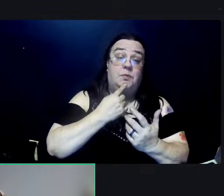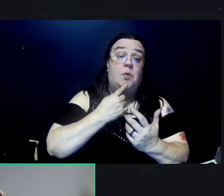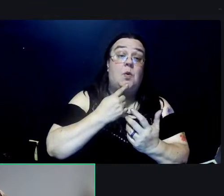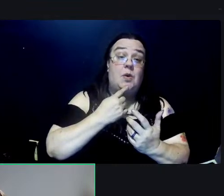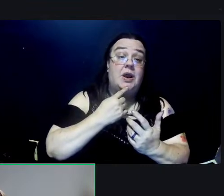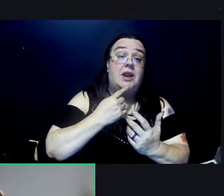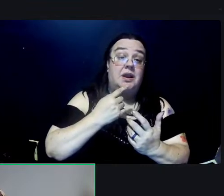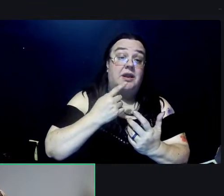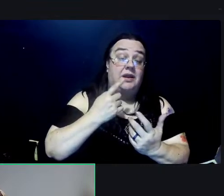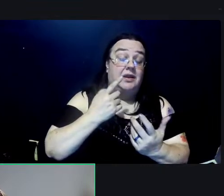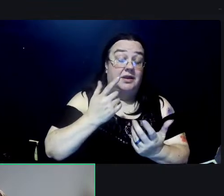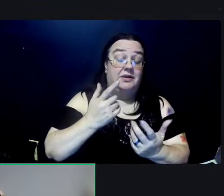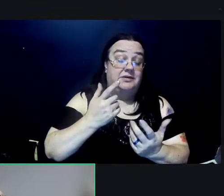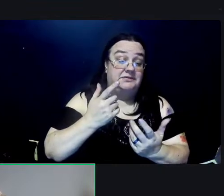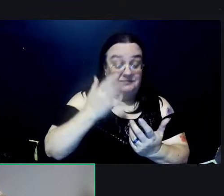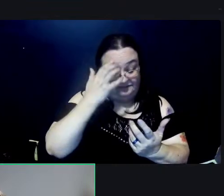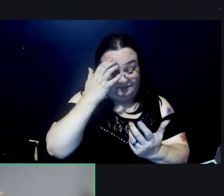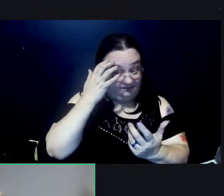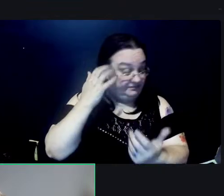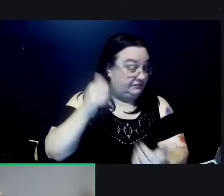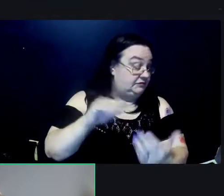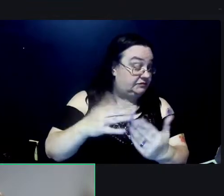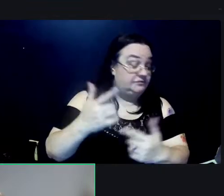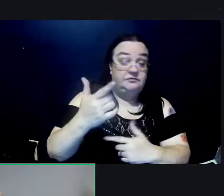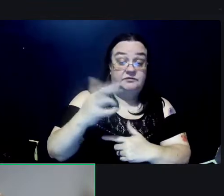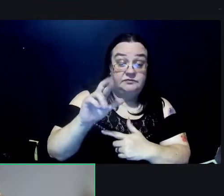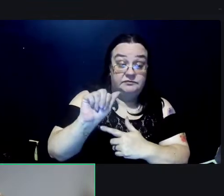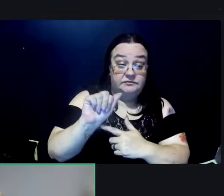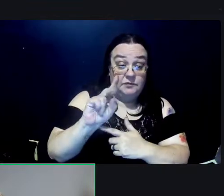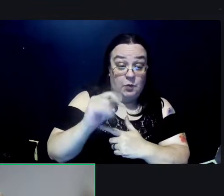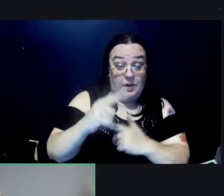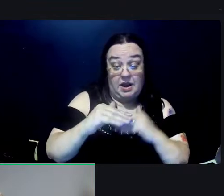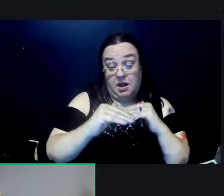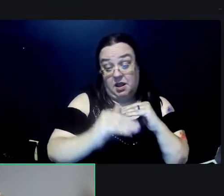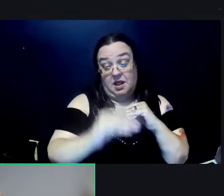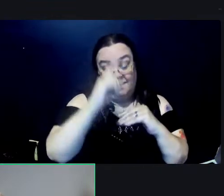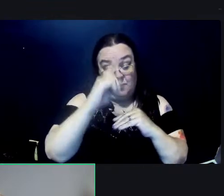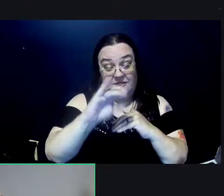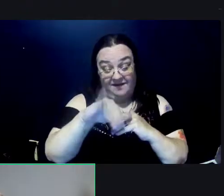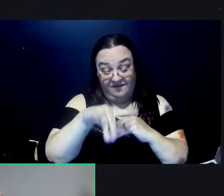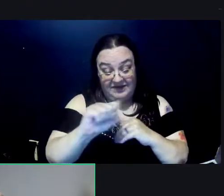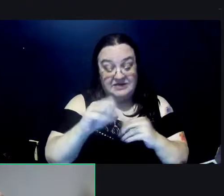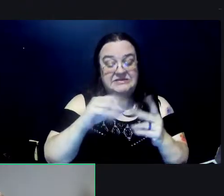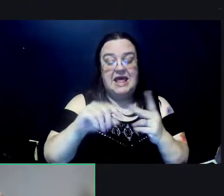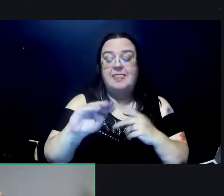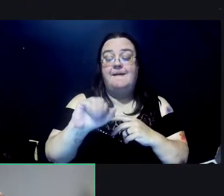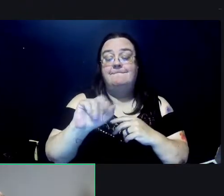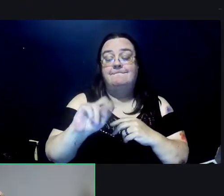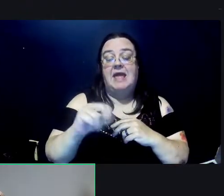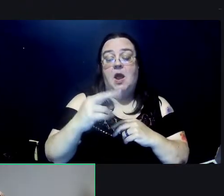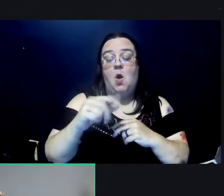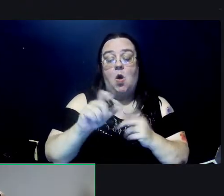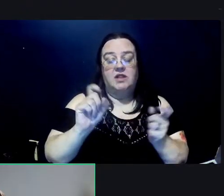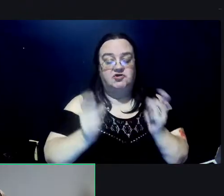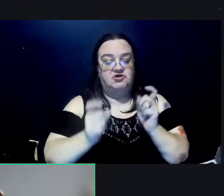for the to address the grading for the fields and the manhole adjustments behind the